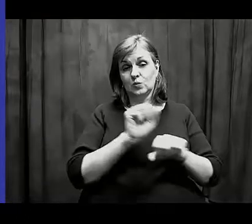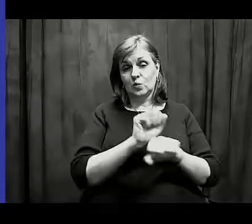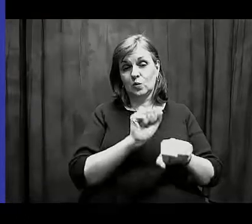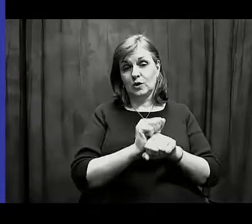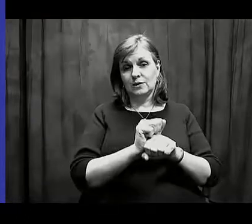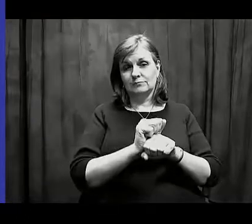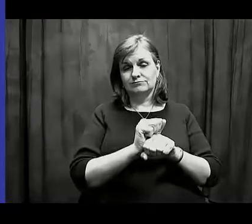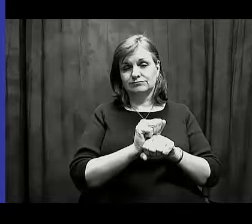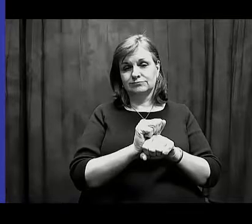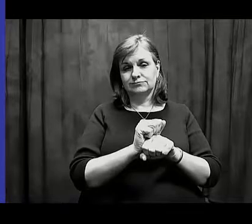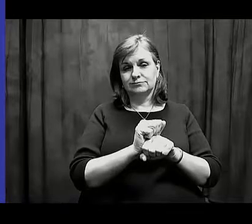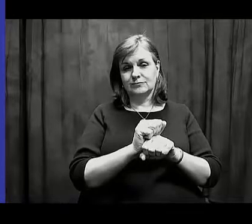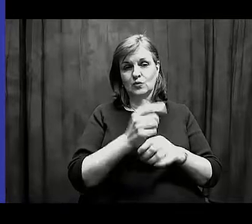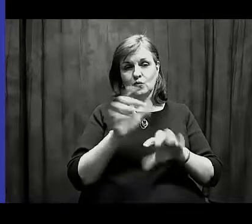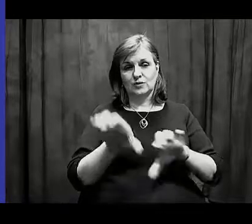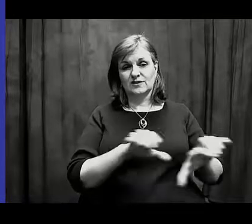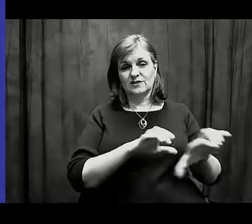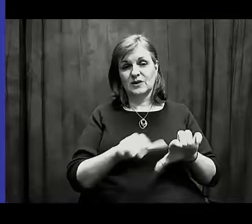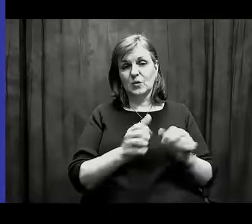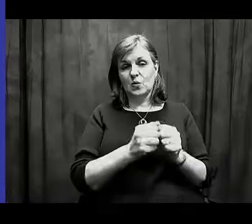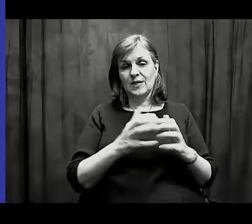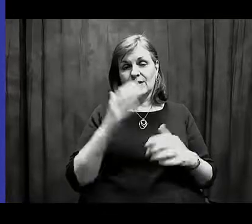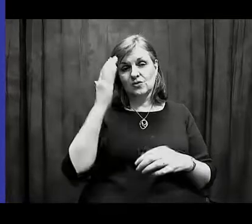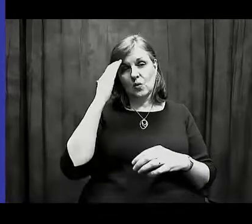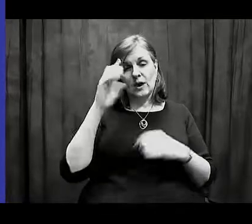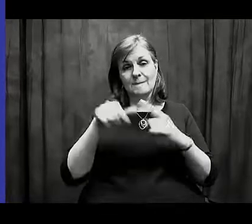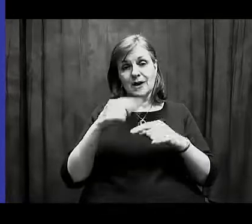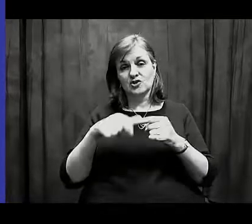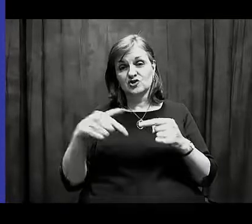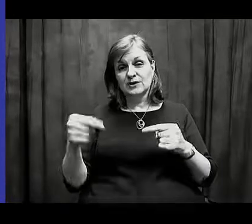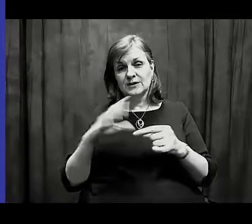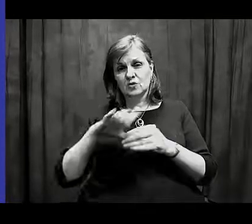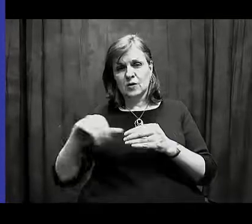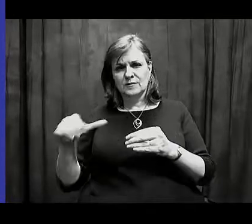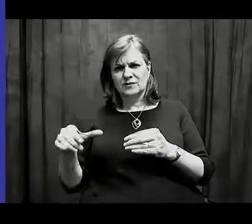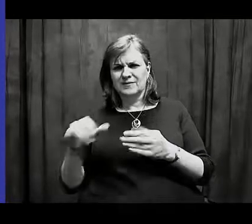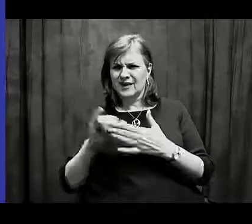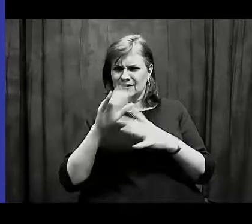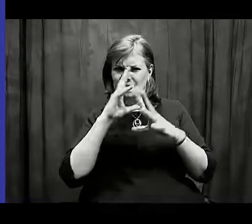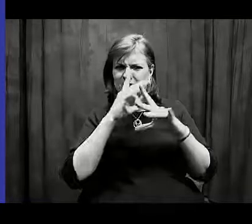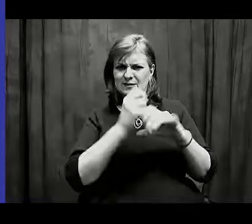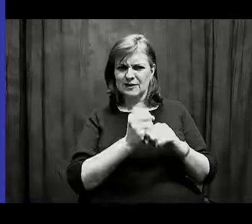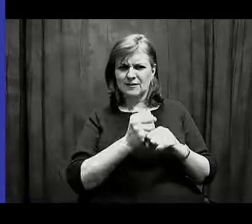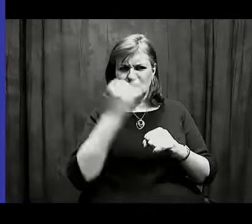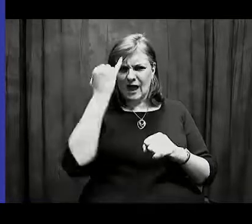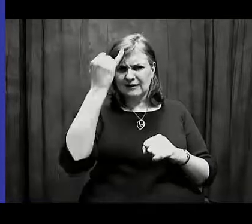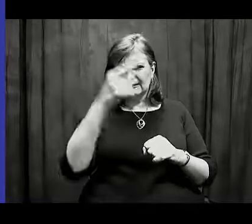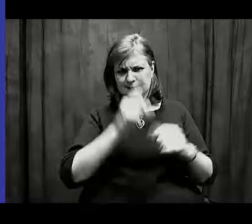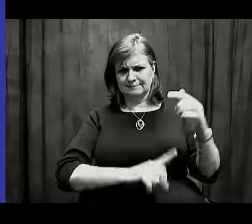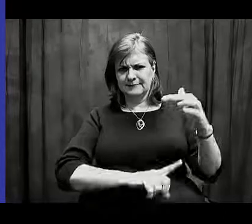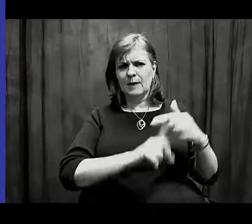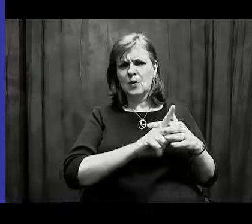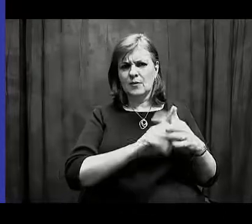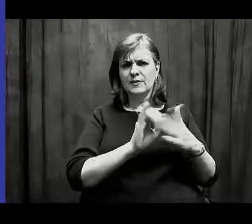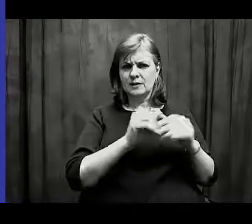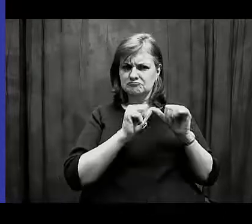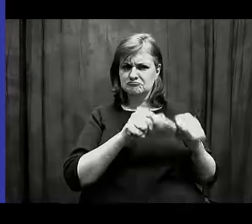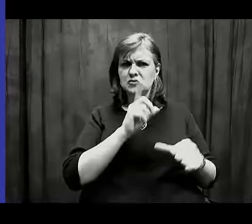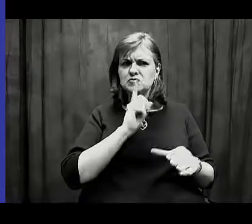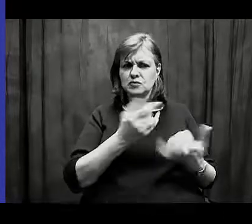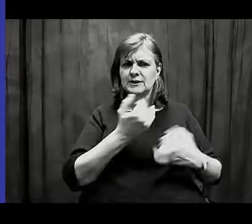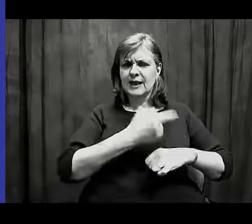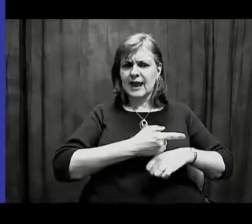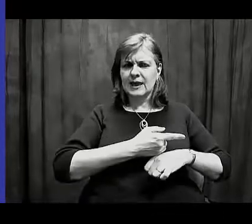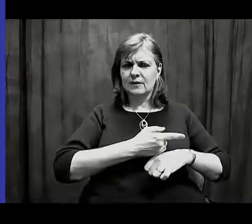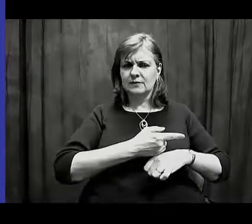So all of his work was based without any knowledge of genes or chromosomes. Pretty fascinating, the things he came up